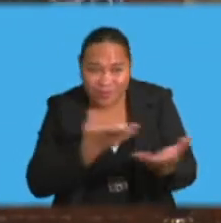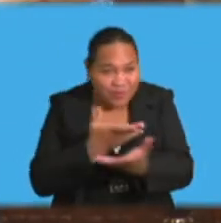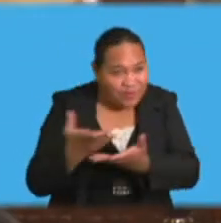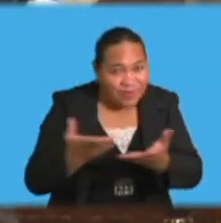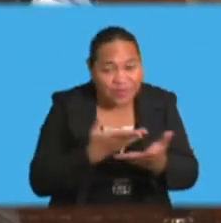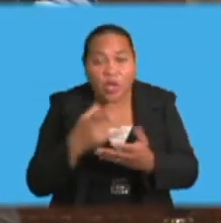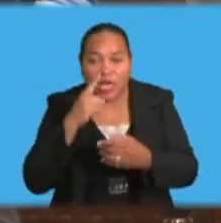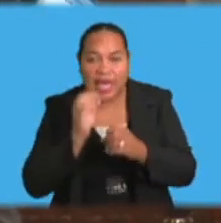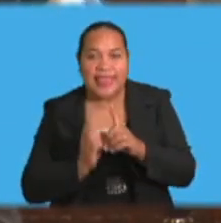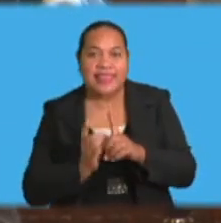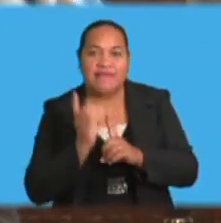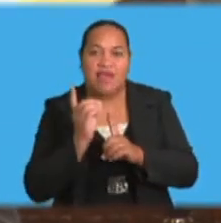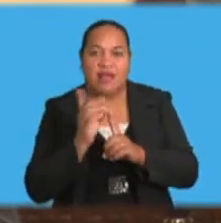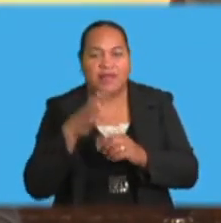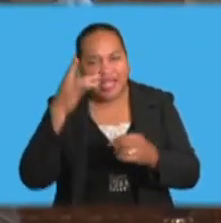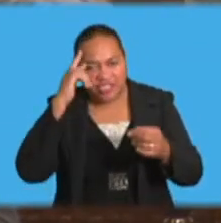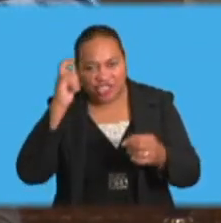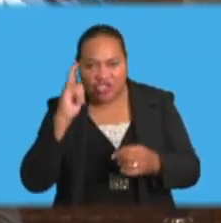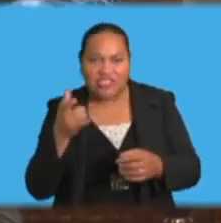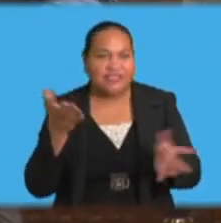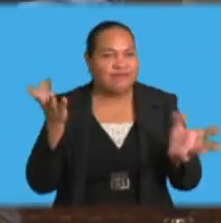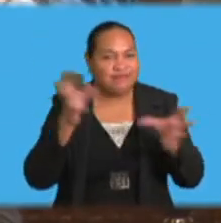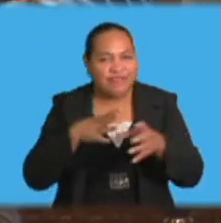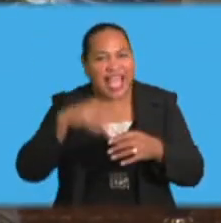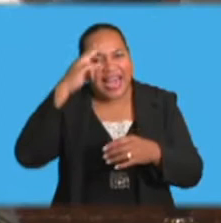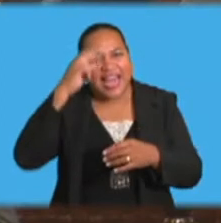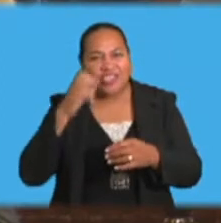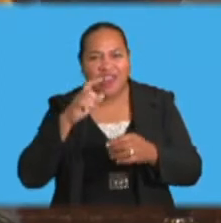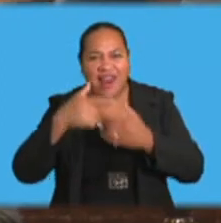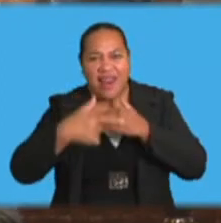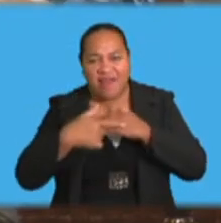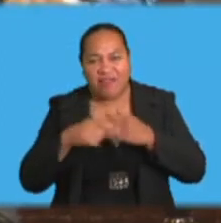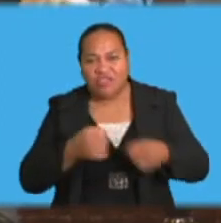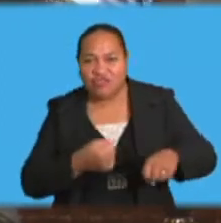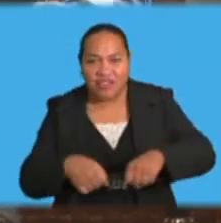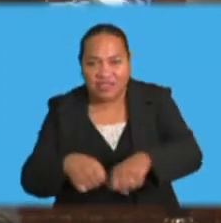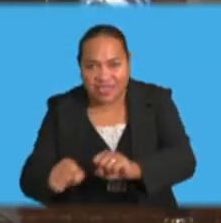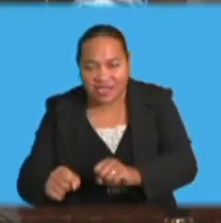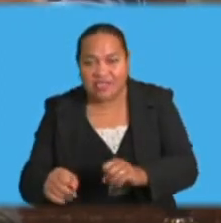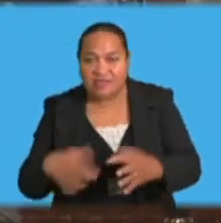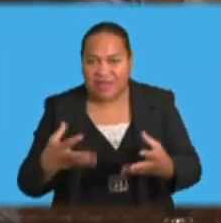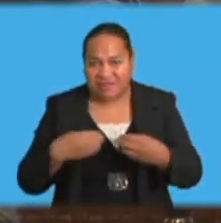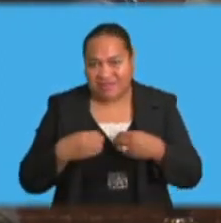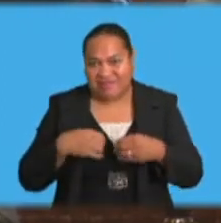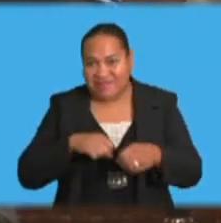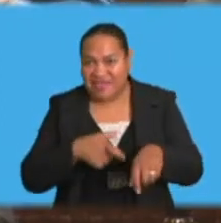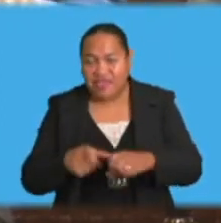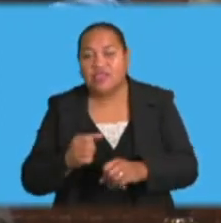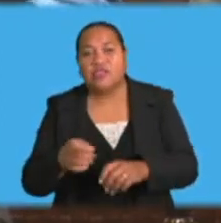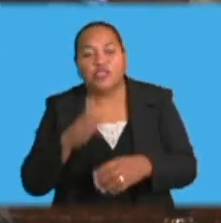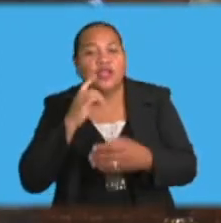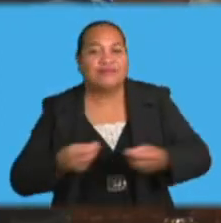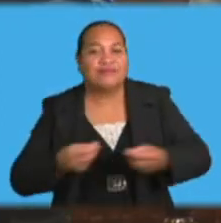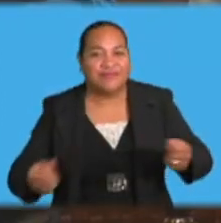be able to come up with suggestions for national level strategies and enterprise level strategies to mitigate the challenges that